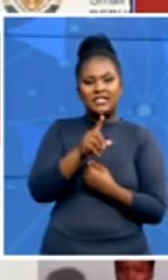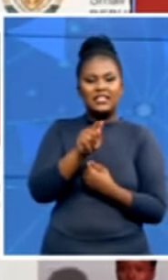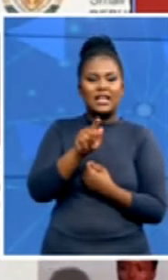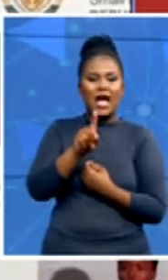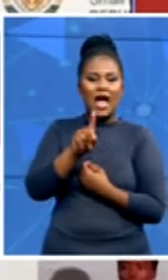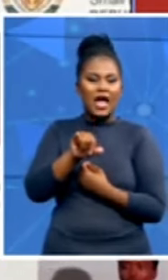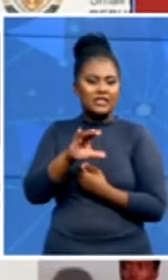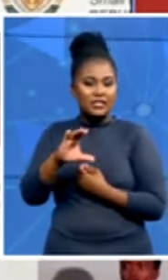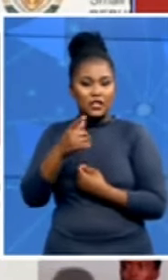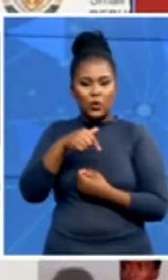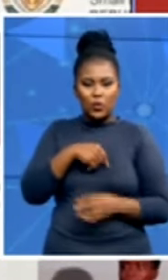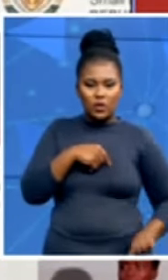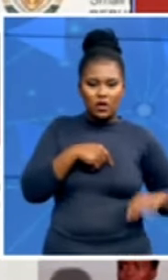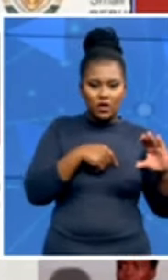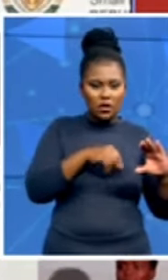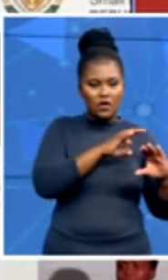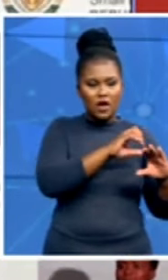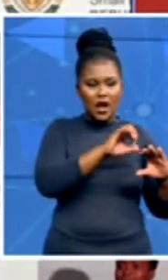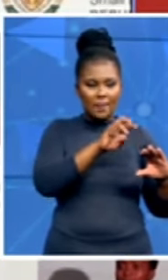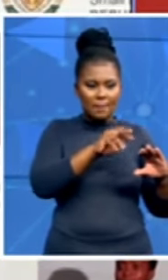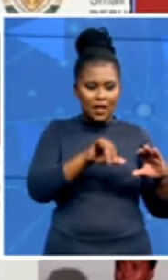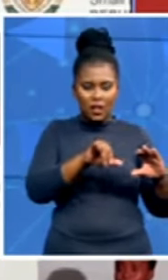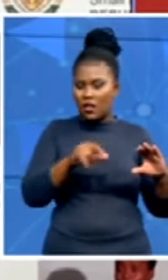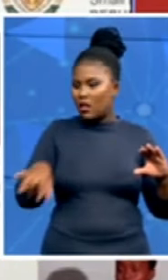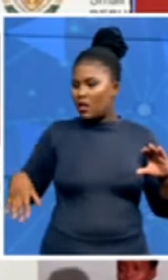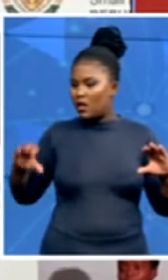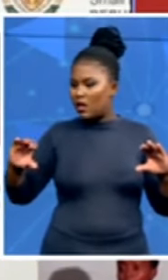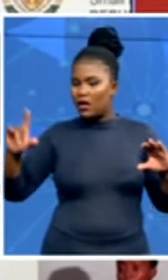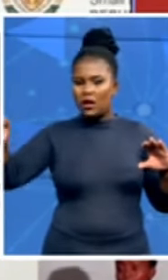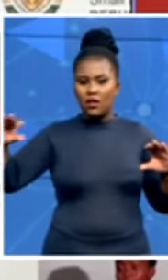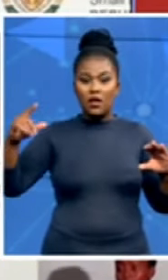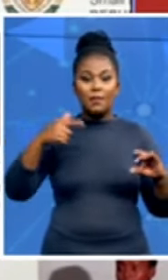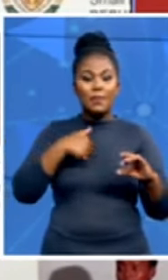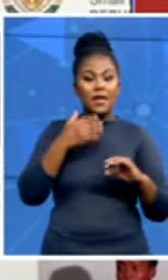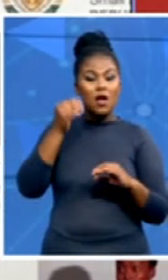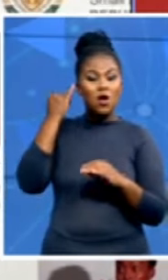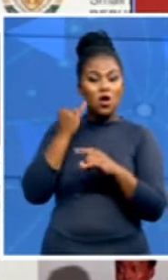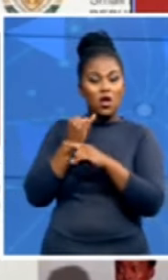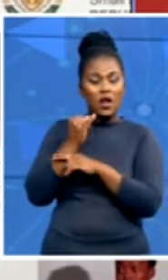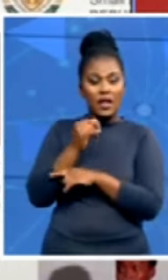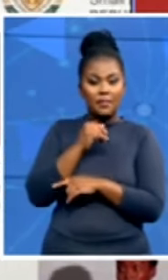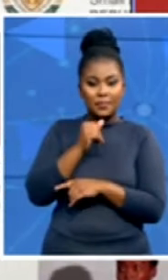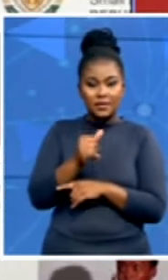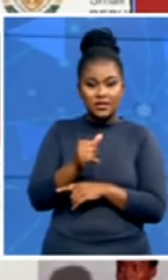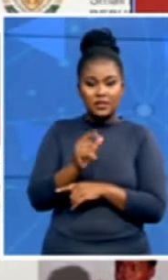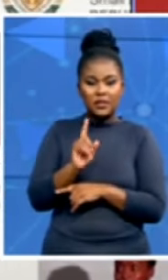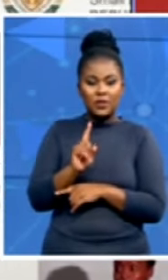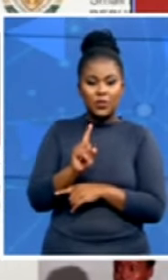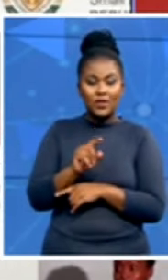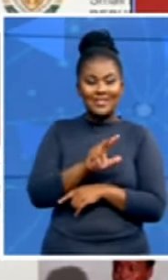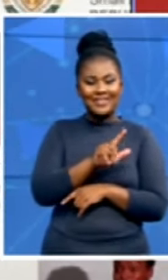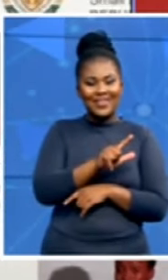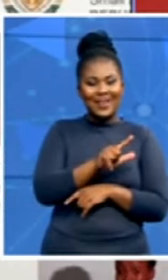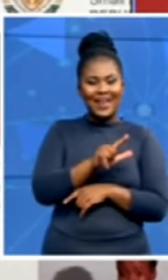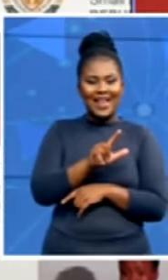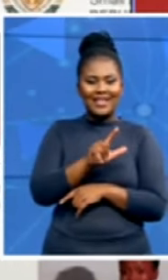million. And I mentioned earlier that on the applications that we received, there were about 785, which amounted to 657